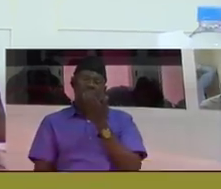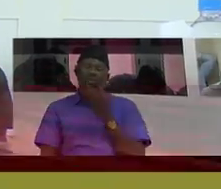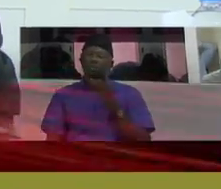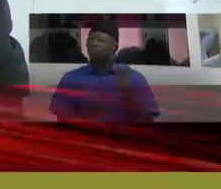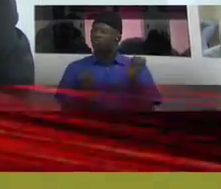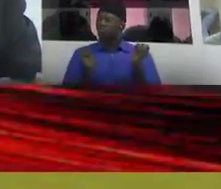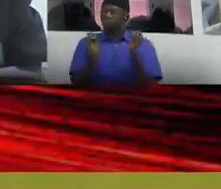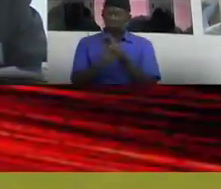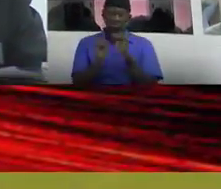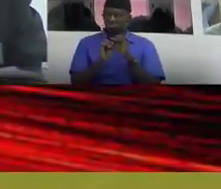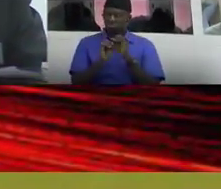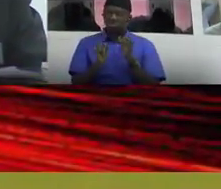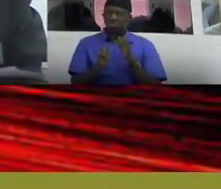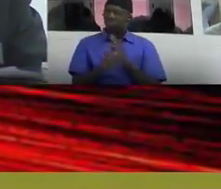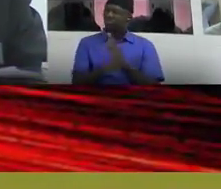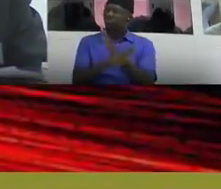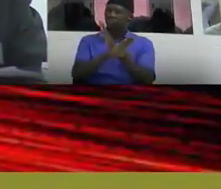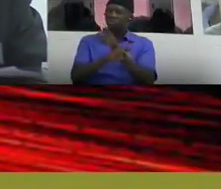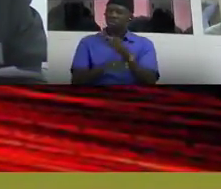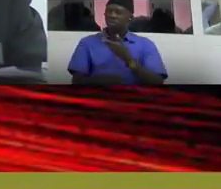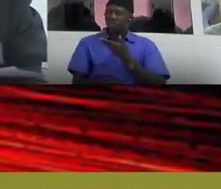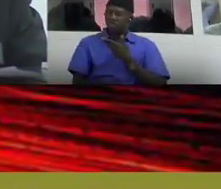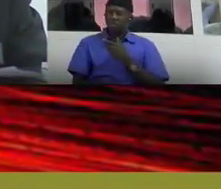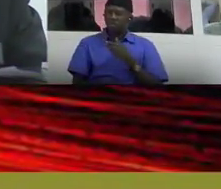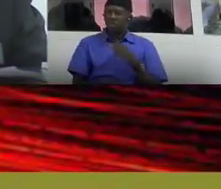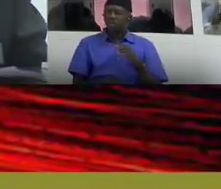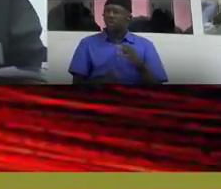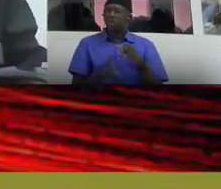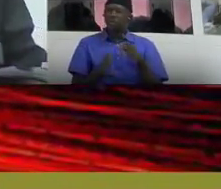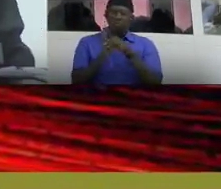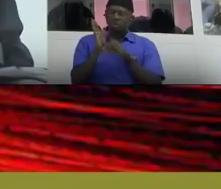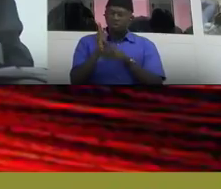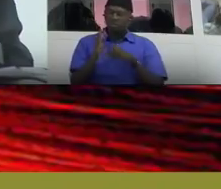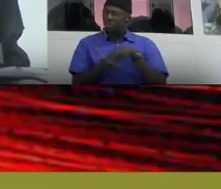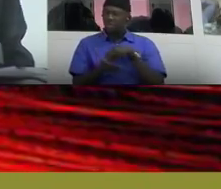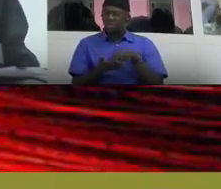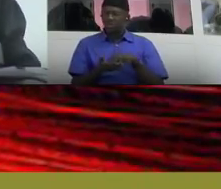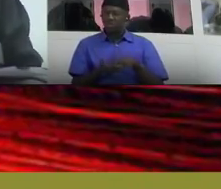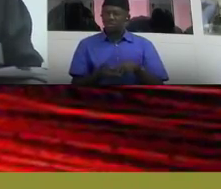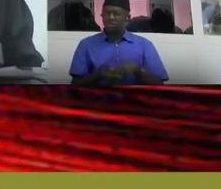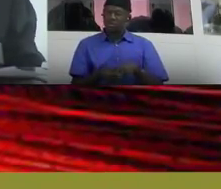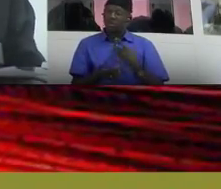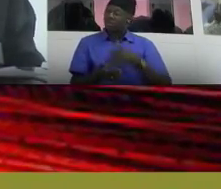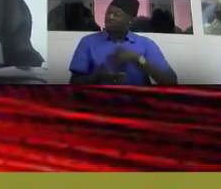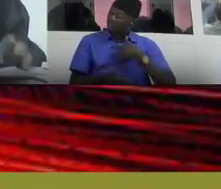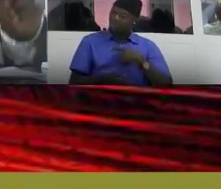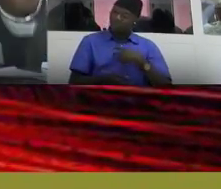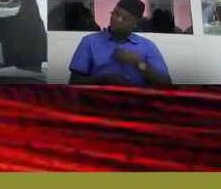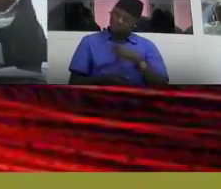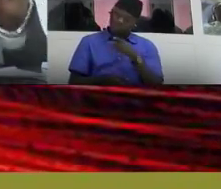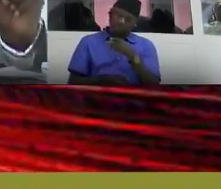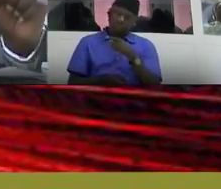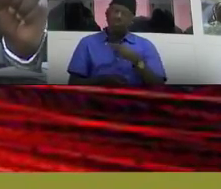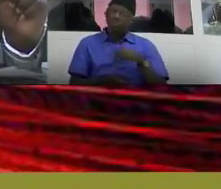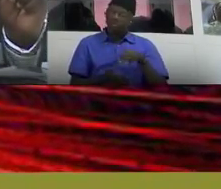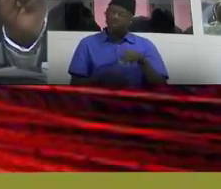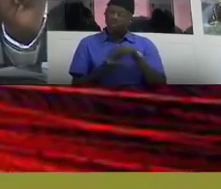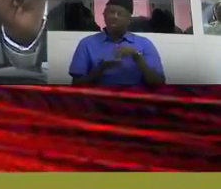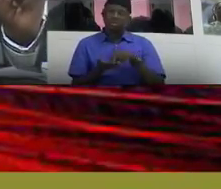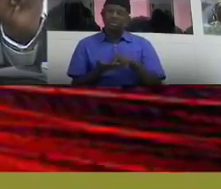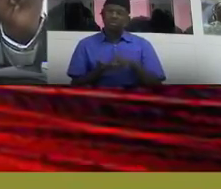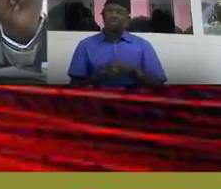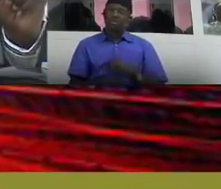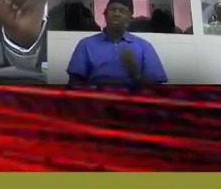an occasion to dance, you dance. The only thing that I can add on to that is that, yes,